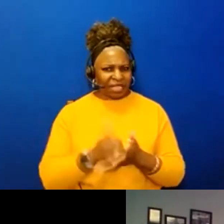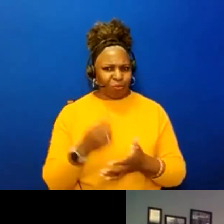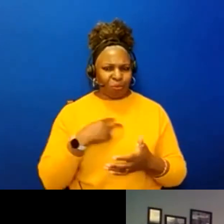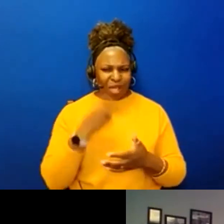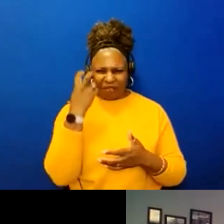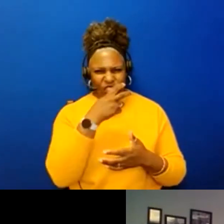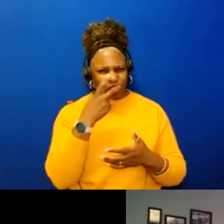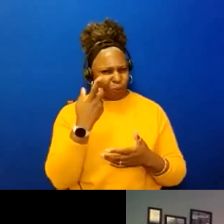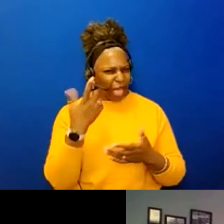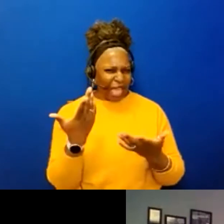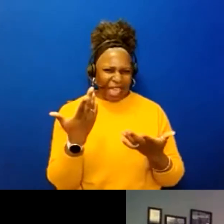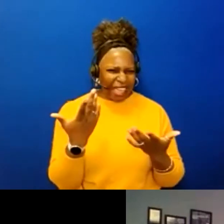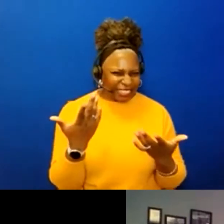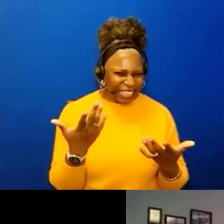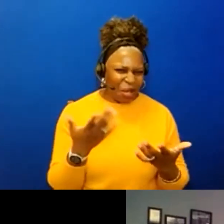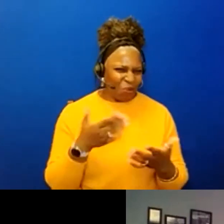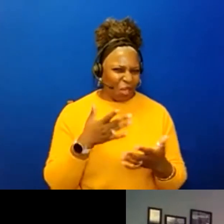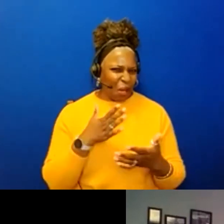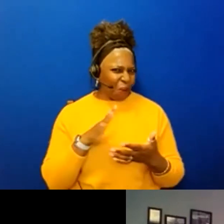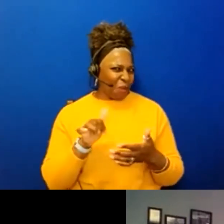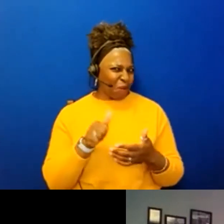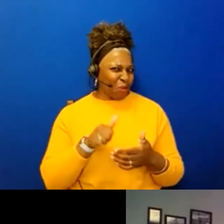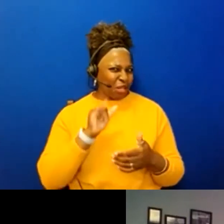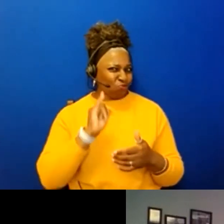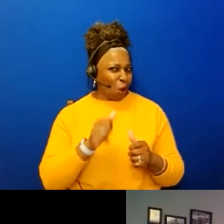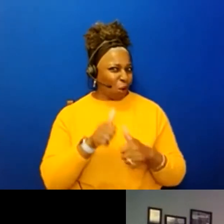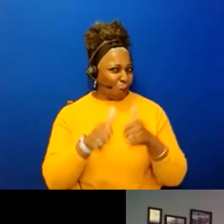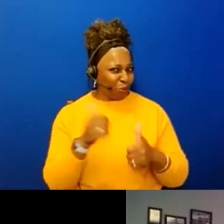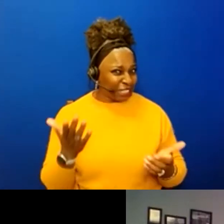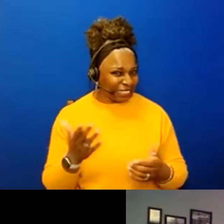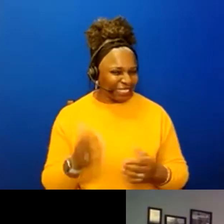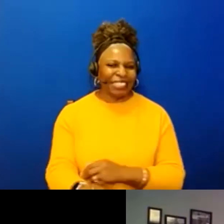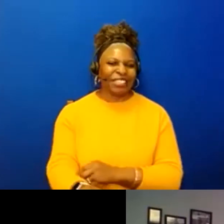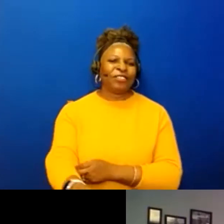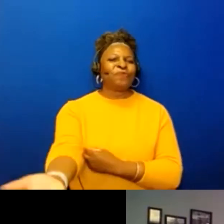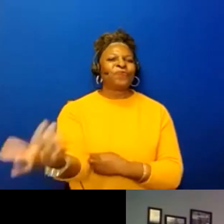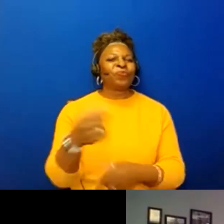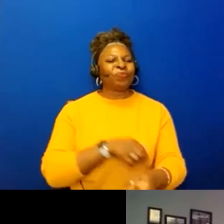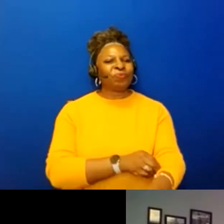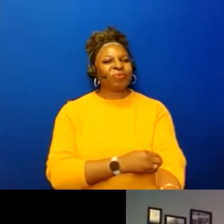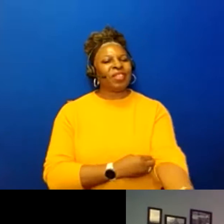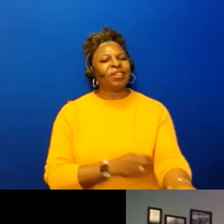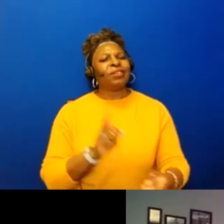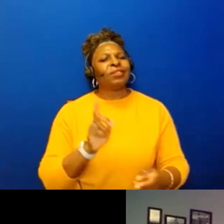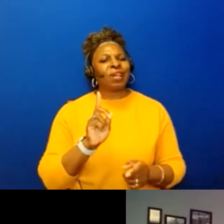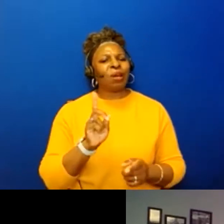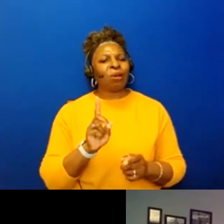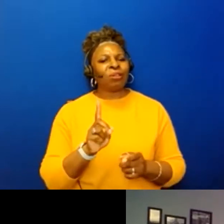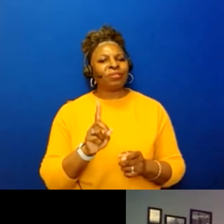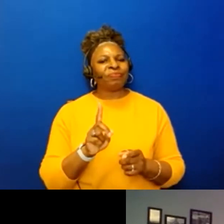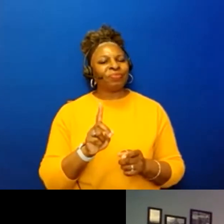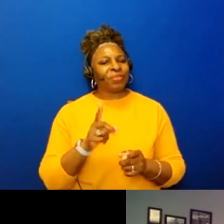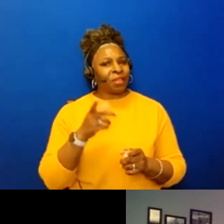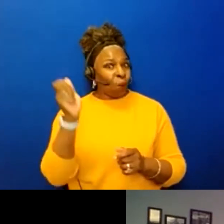compliment, but anyway. So what somebody asked me to ask you, what is it like being on the winners